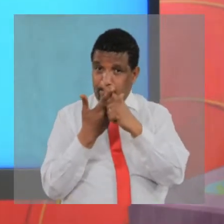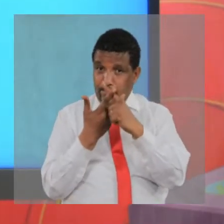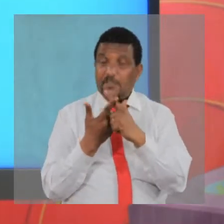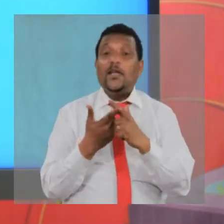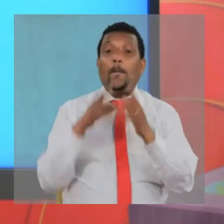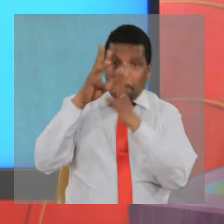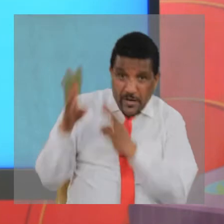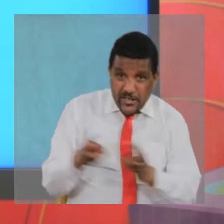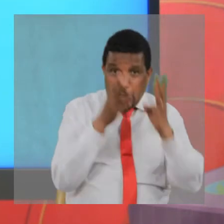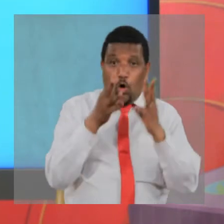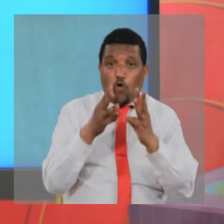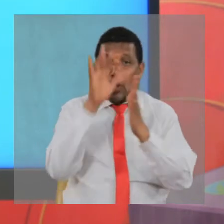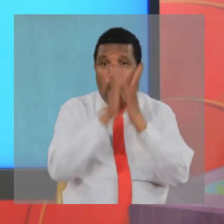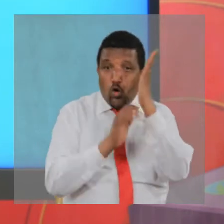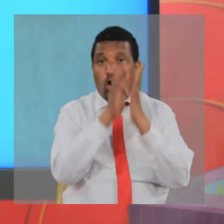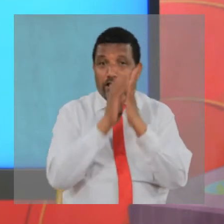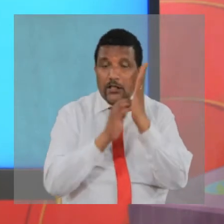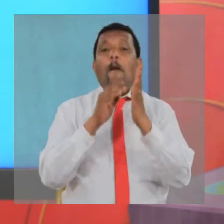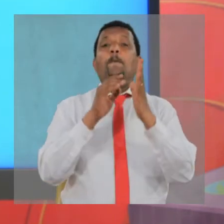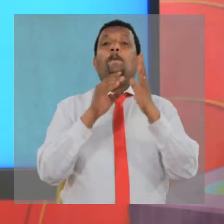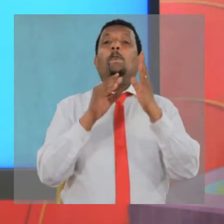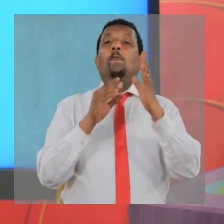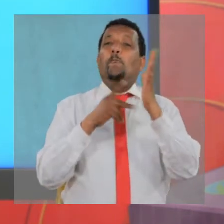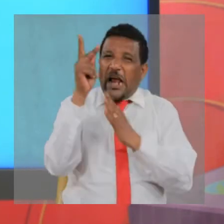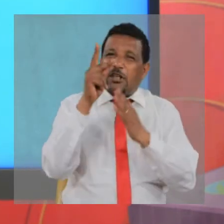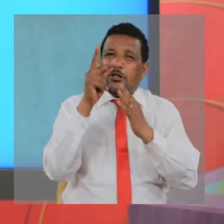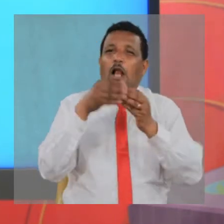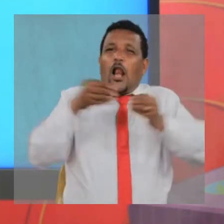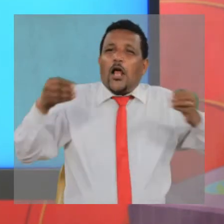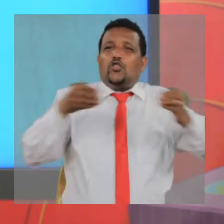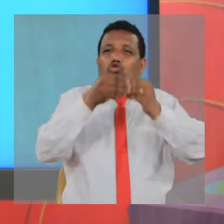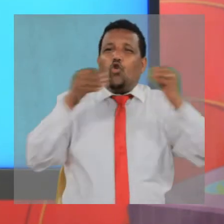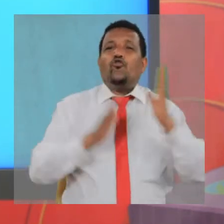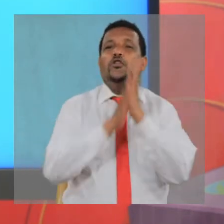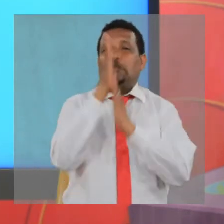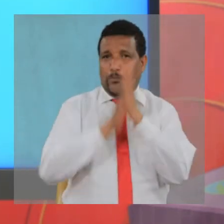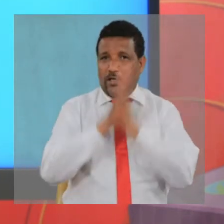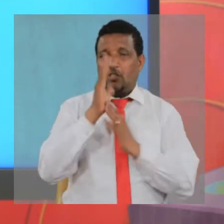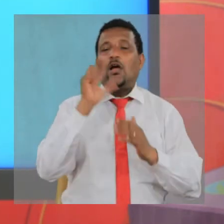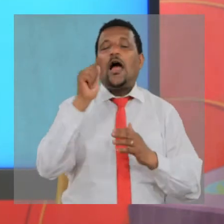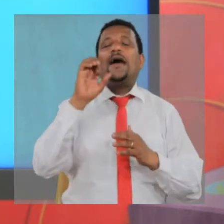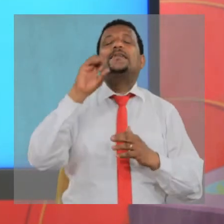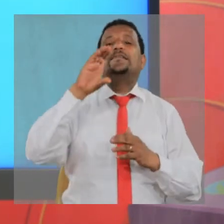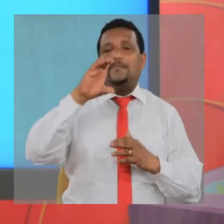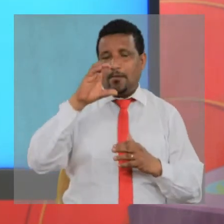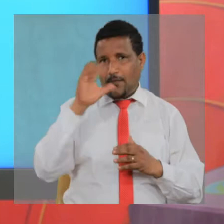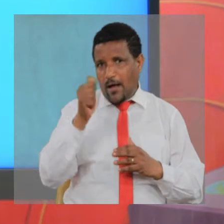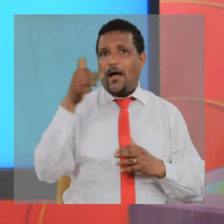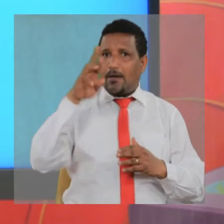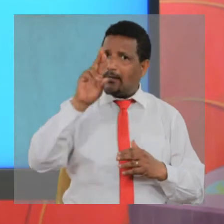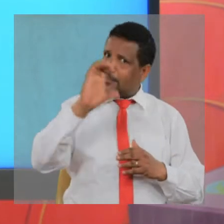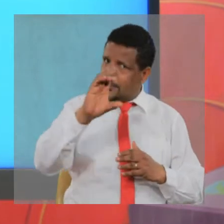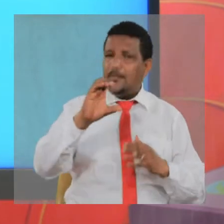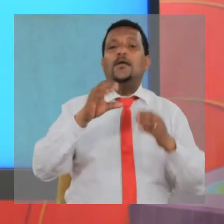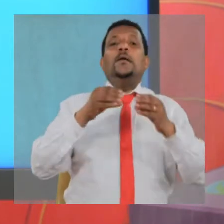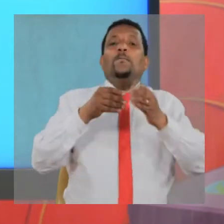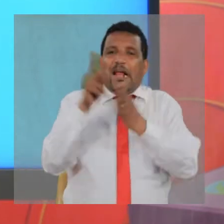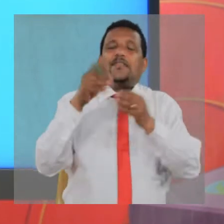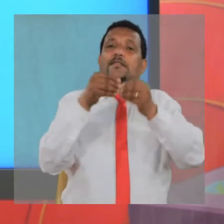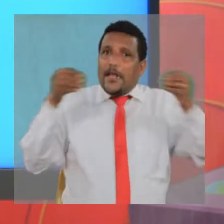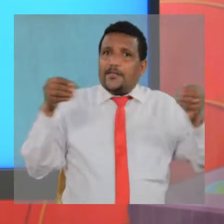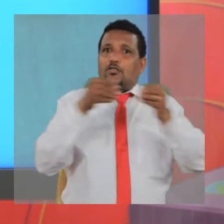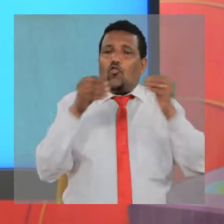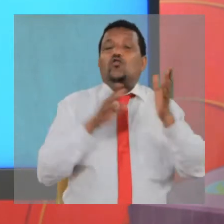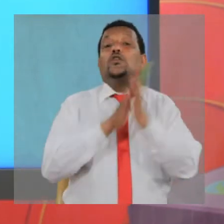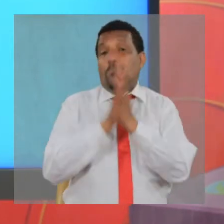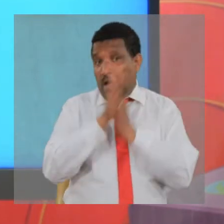method of calculating the price elasticity of demand is the arc price elasticity of demand. It is used to measure price elasticity